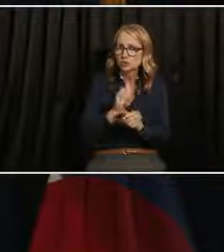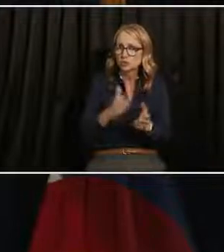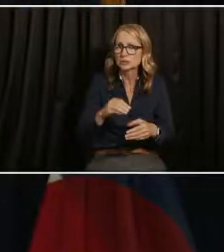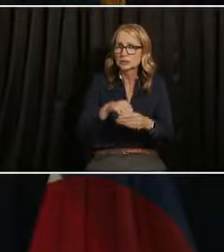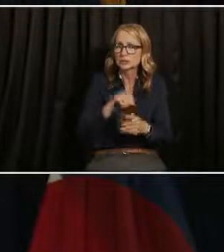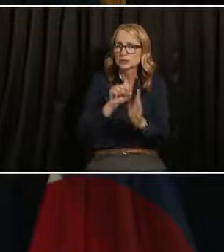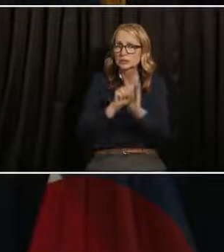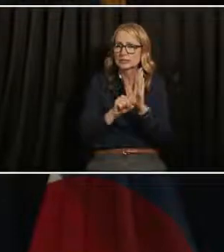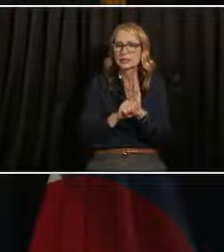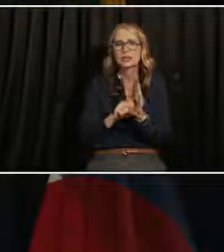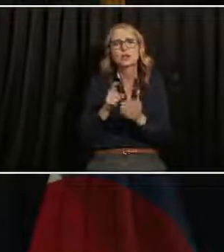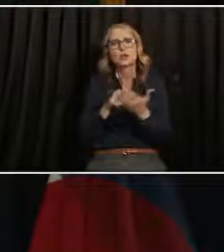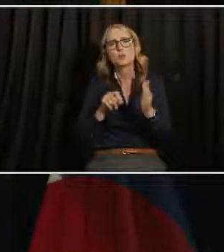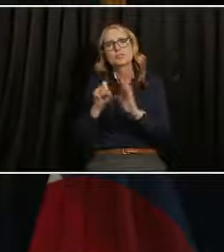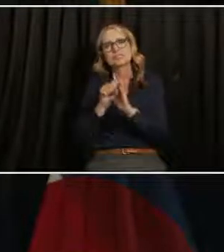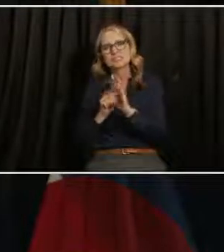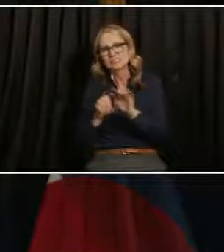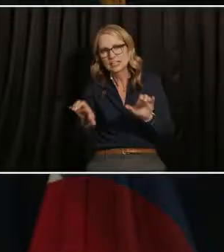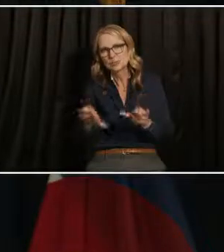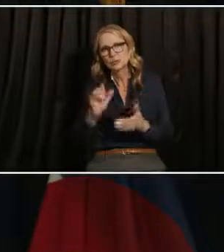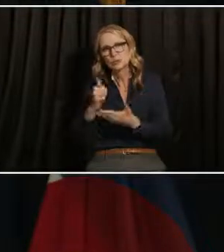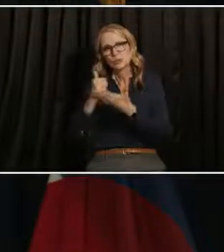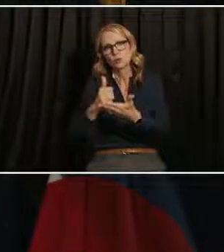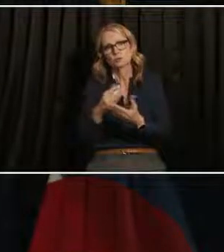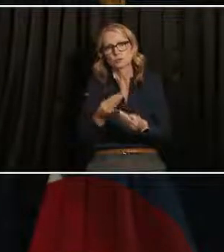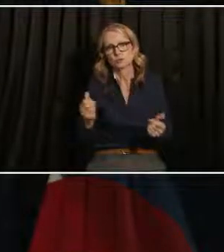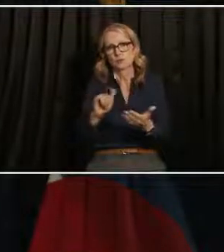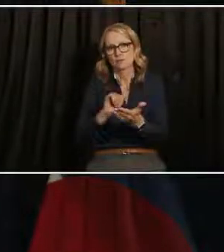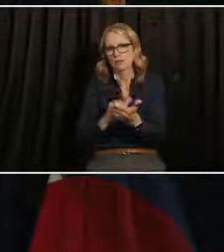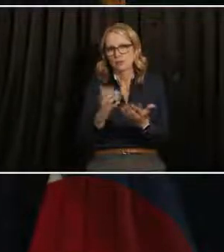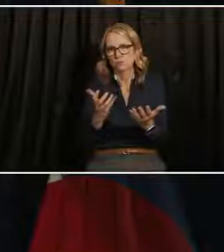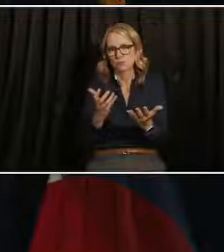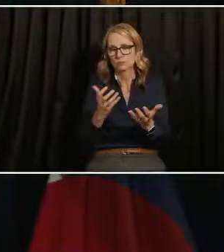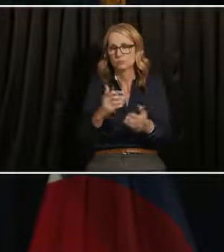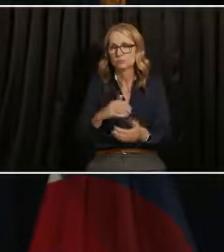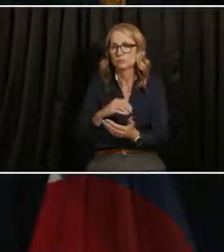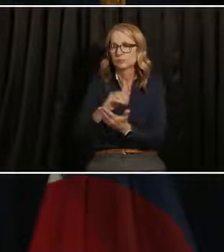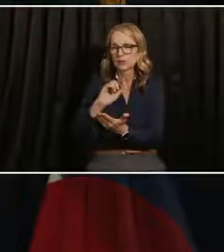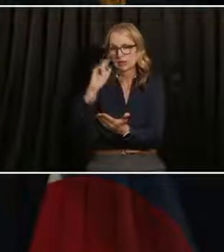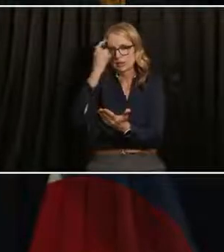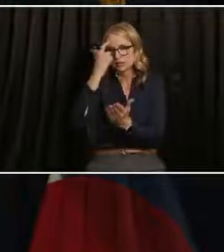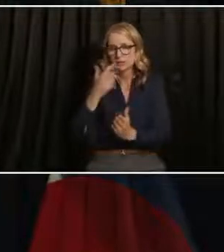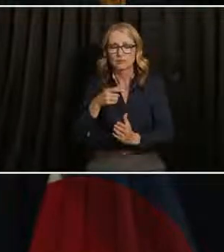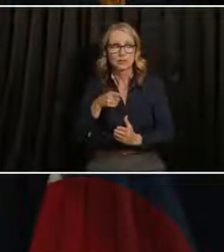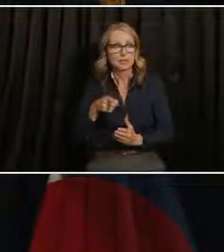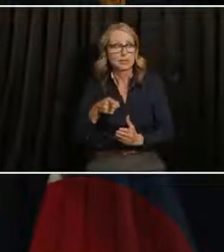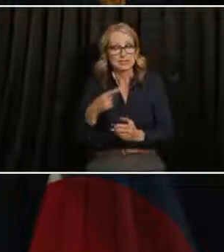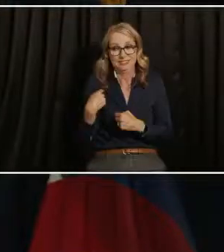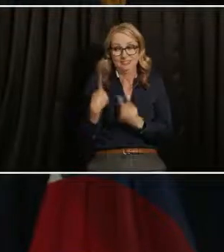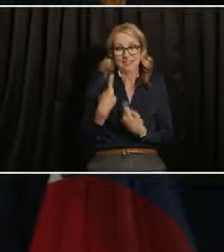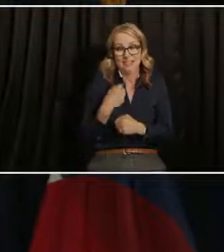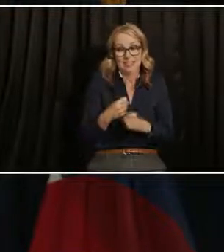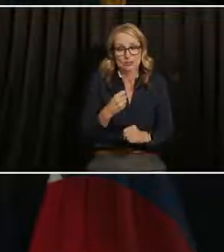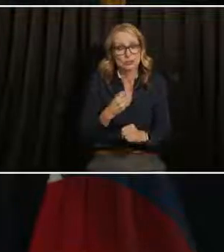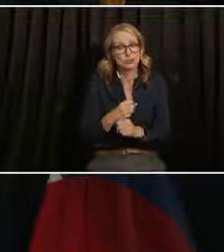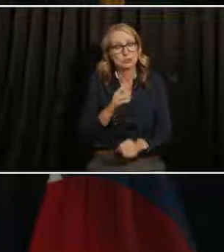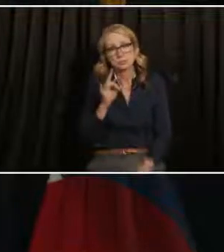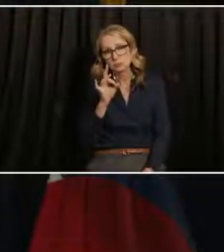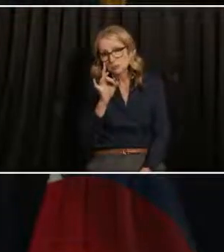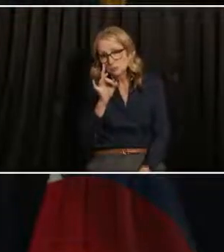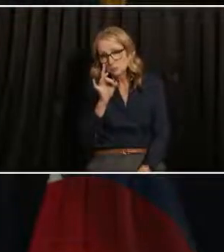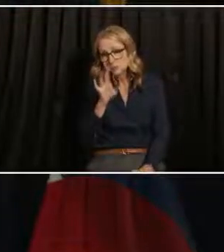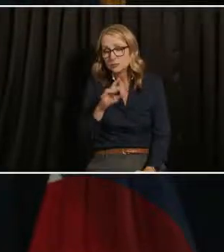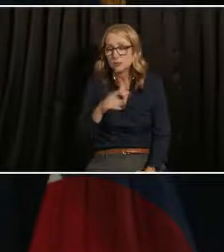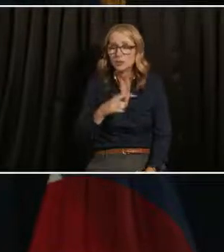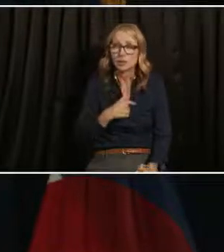try to address that? This has been a grueling year for people in healthcare, and I want to thank our